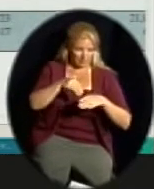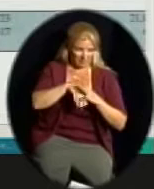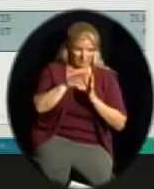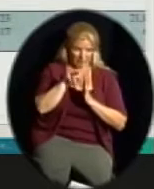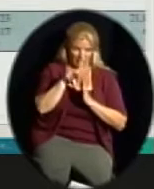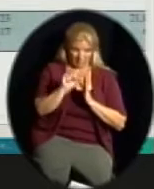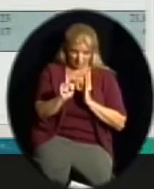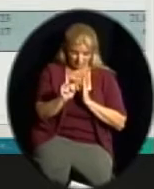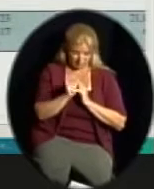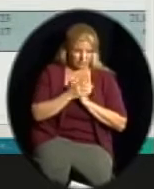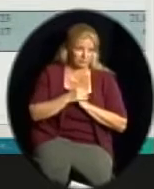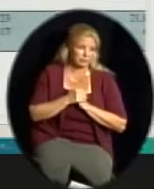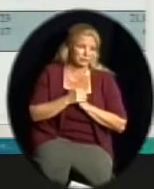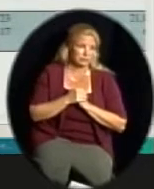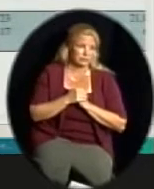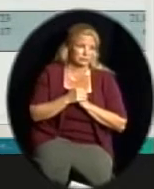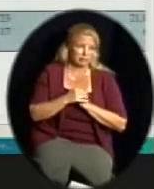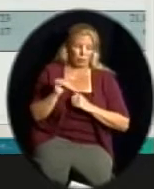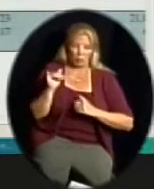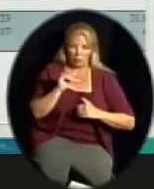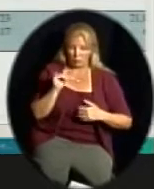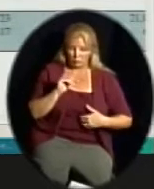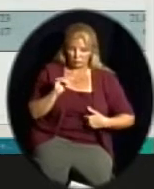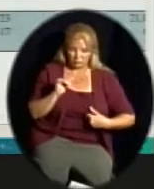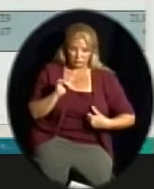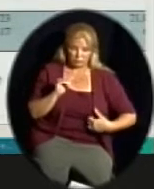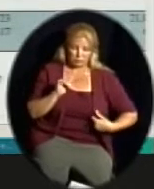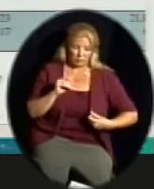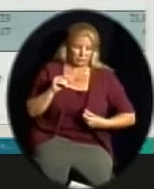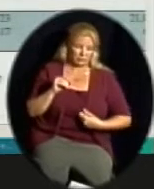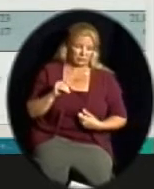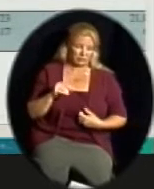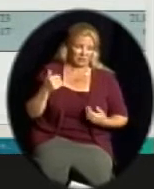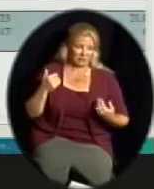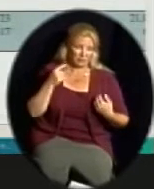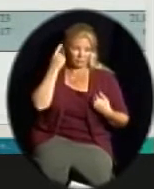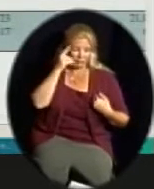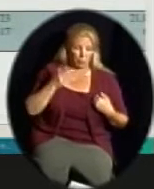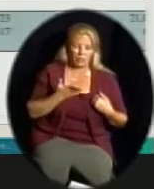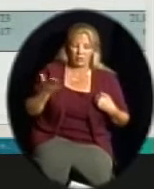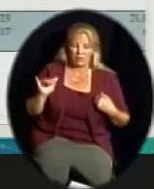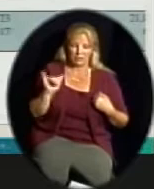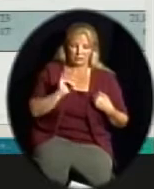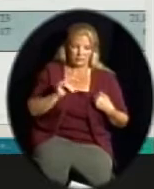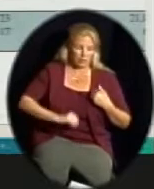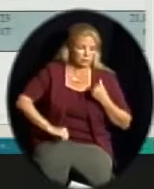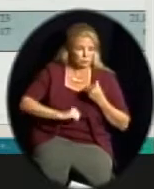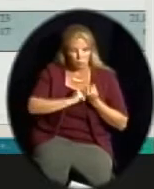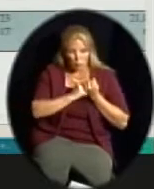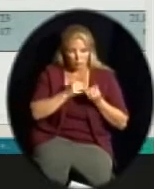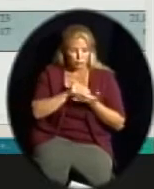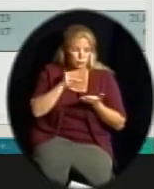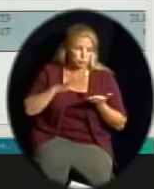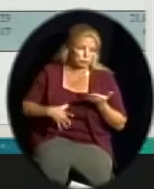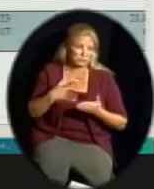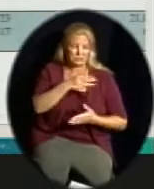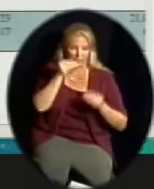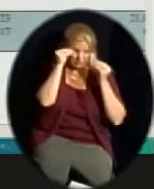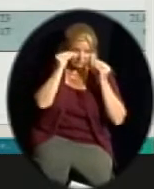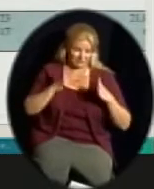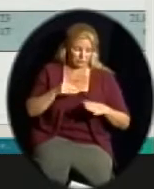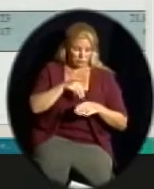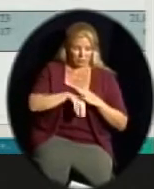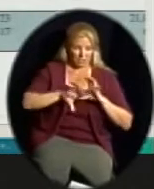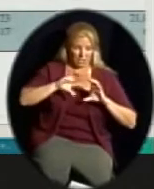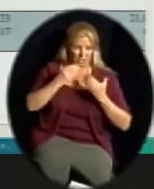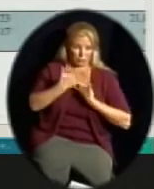but also supporting for the new students in the classrooms and meeting the teacher needs. And so in that particular year, we had a 6% growth. Mr. Diener, would you,